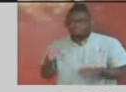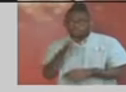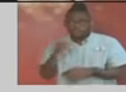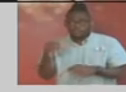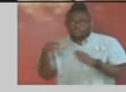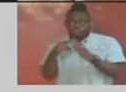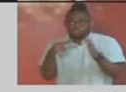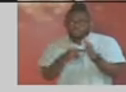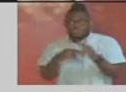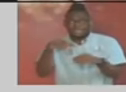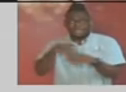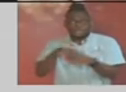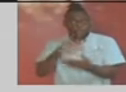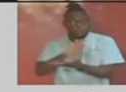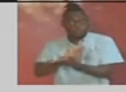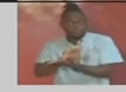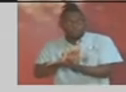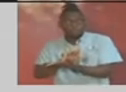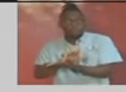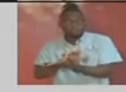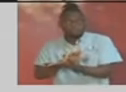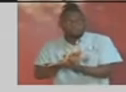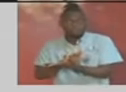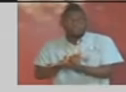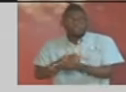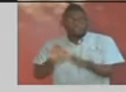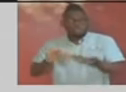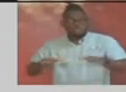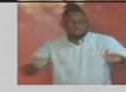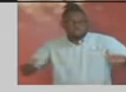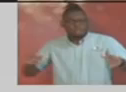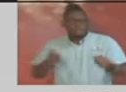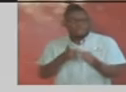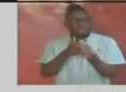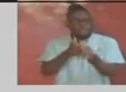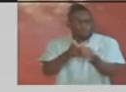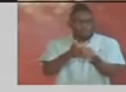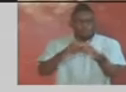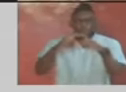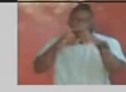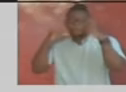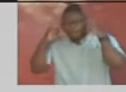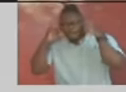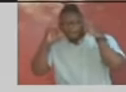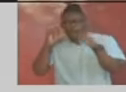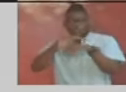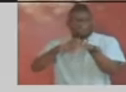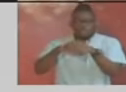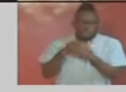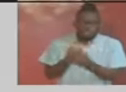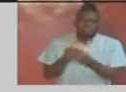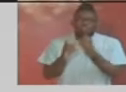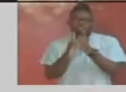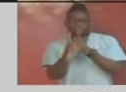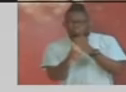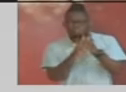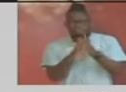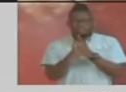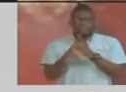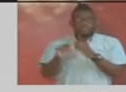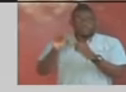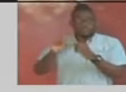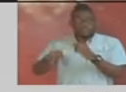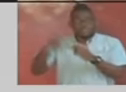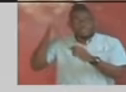been, to the most part, adhered to in terms of mask wearing and all the other measures that have been put in place. So I think it's a successful reopening of